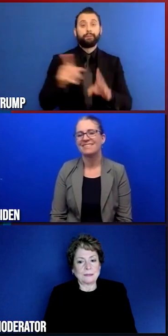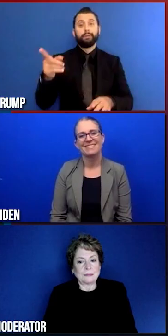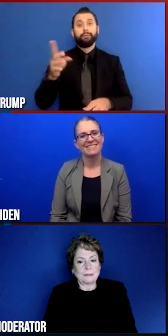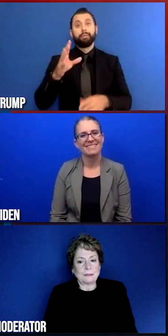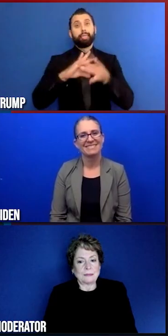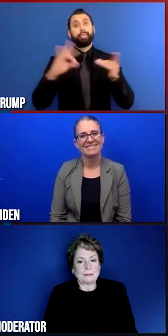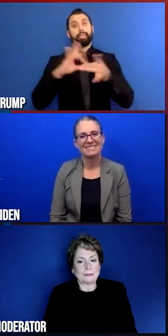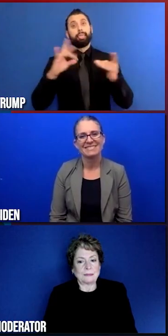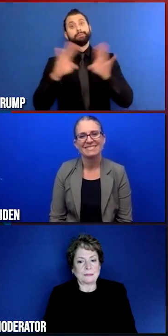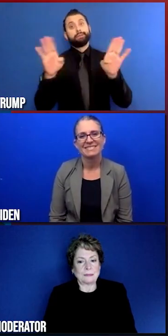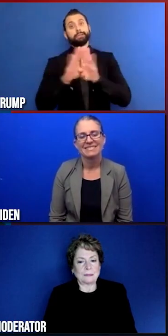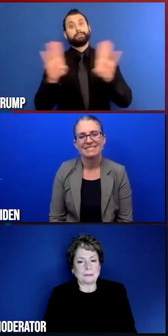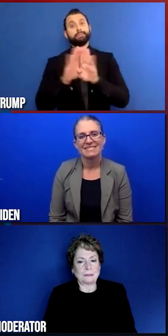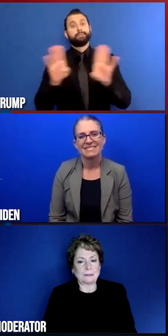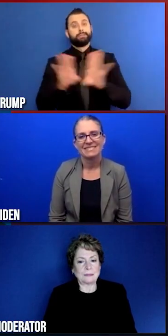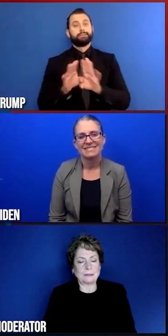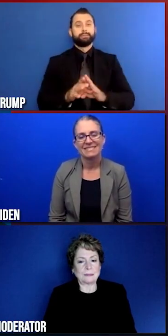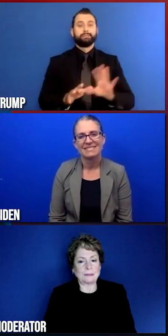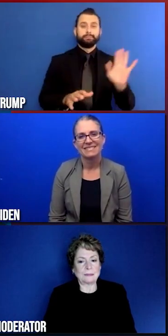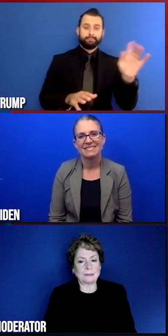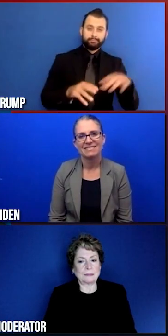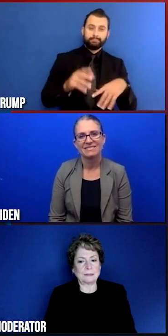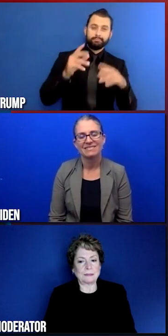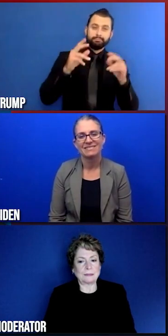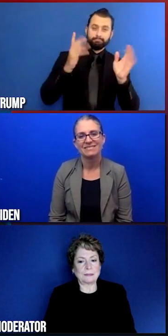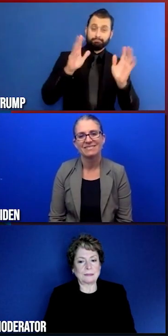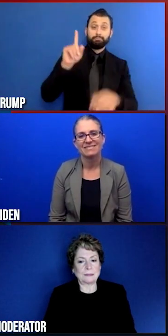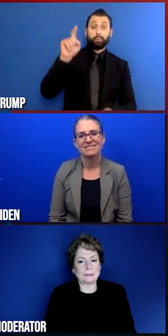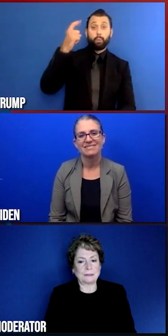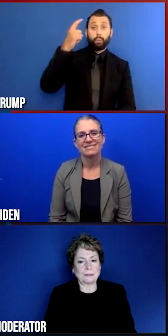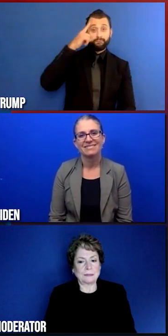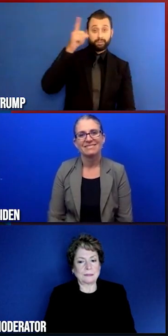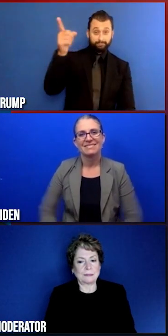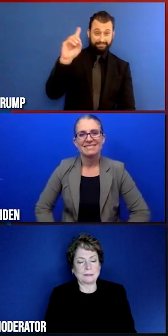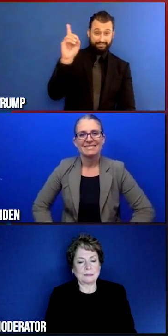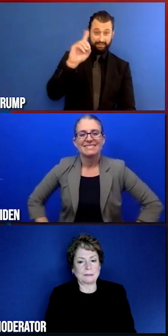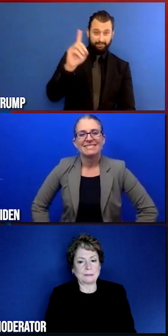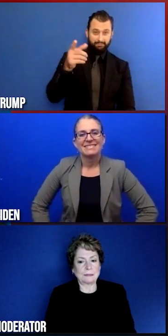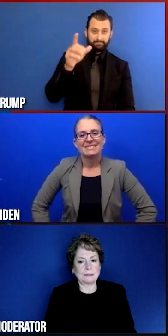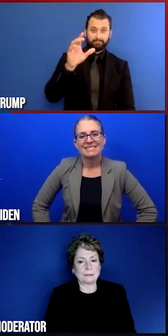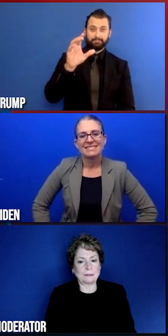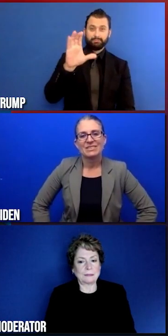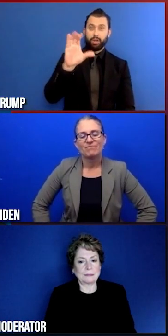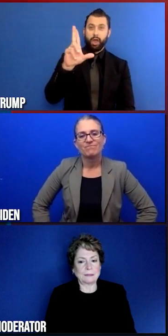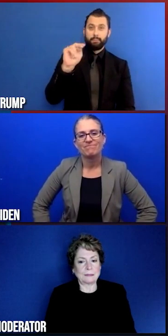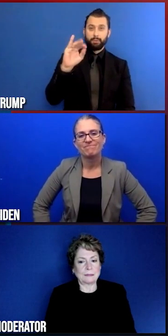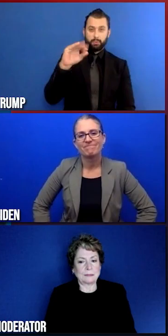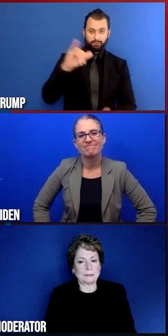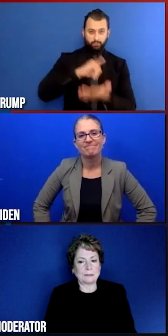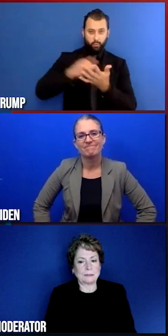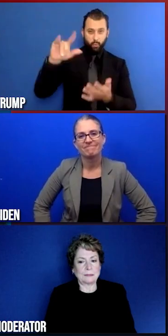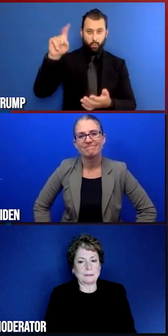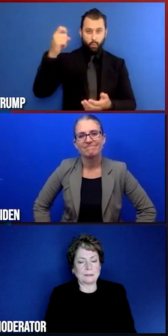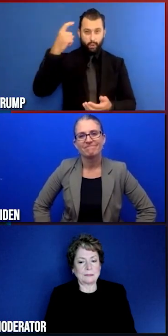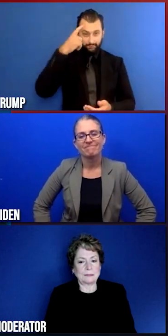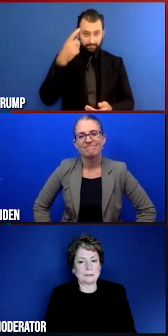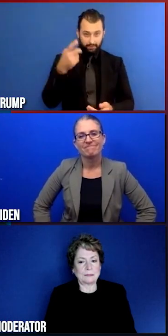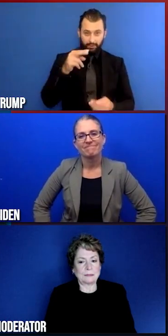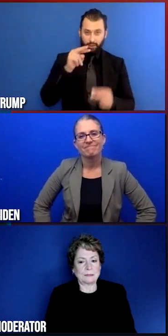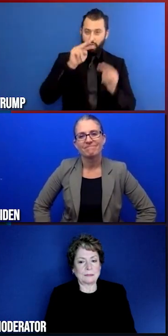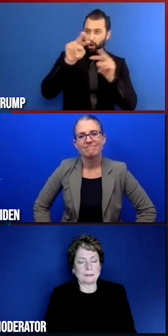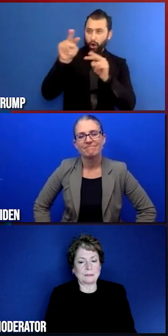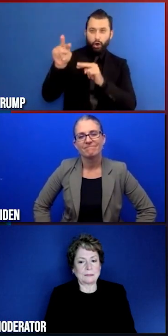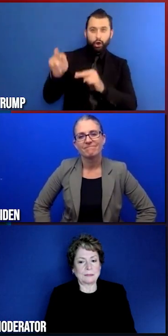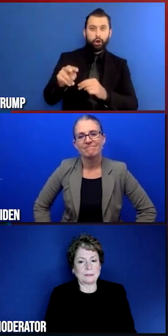York, you look at what's going on in California, you look at Pennsylvania, North Carolina, Democrats all, they're shut down